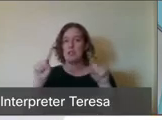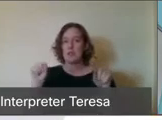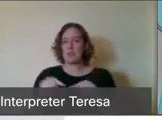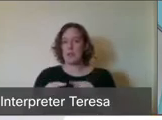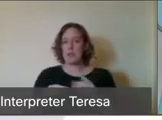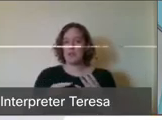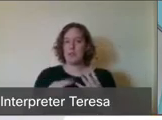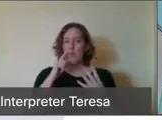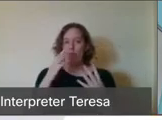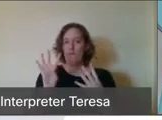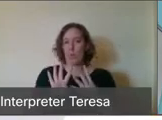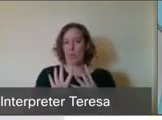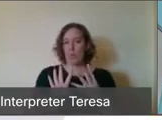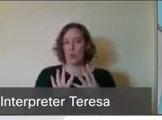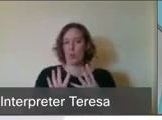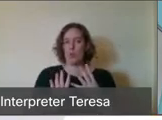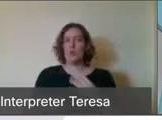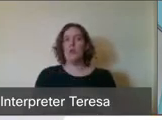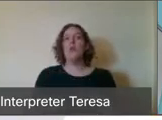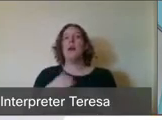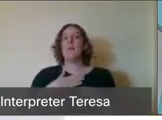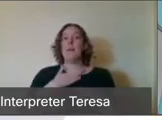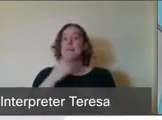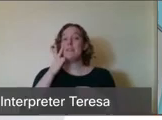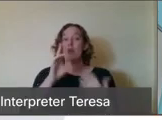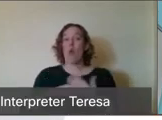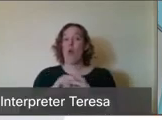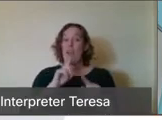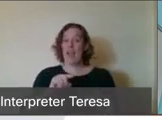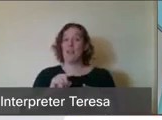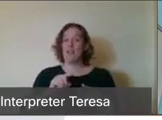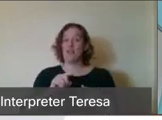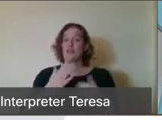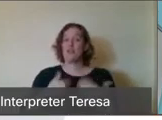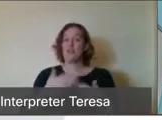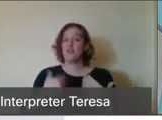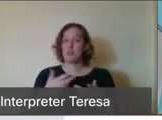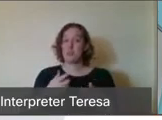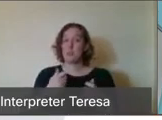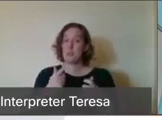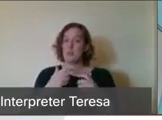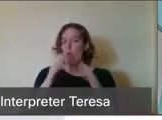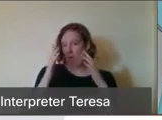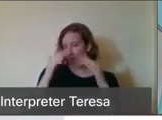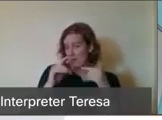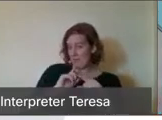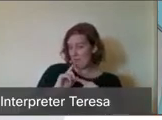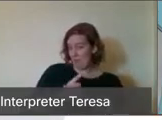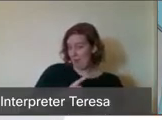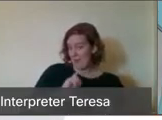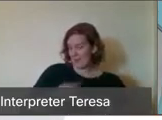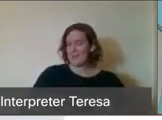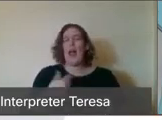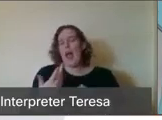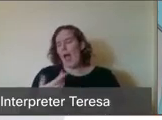select 4. I'm happy to see all the answers are pouring in pretty quickly. Hopefully they're the correct answer. I'm sure they are. I'm just